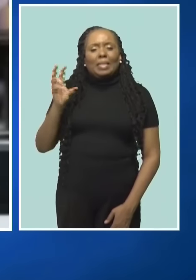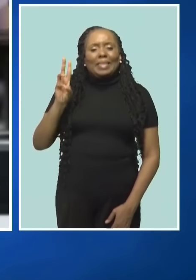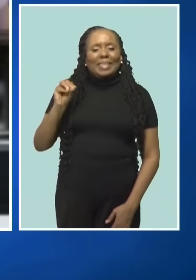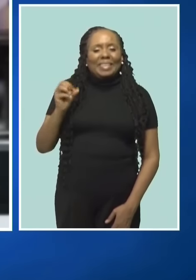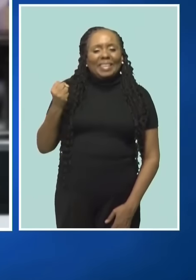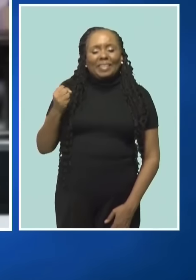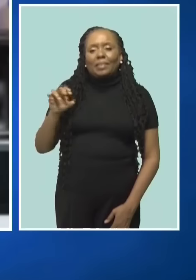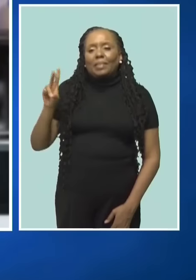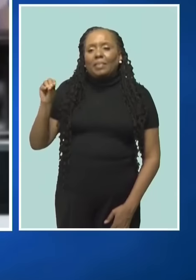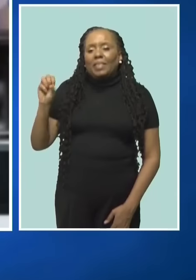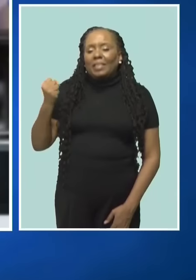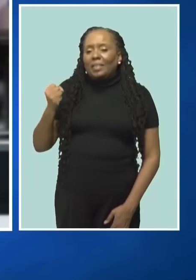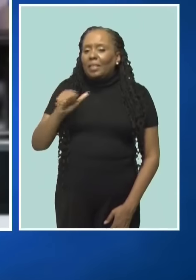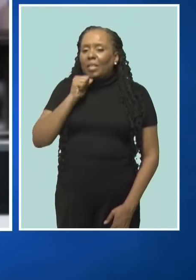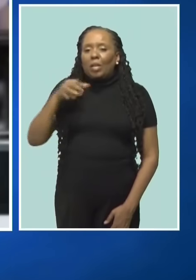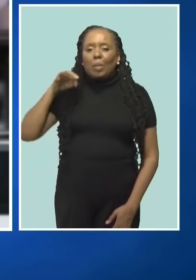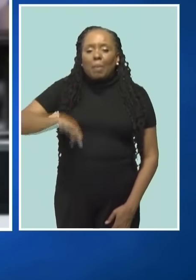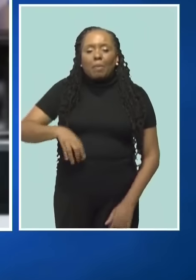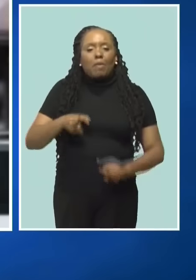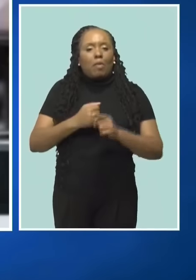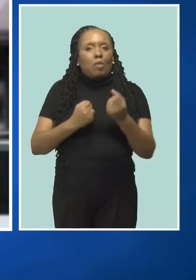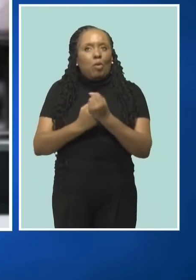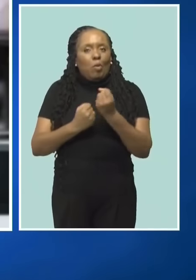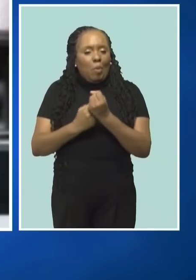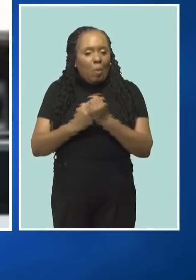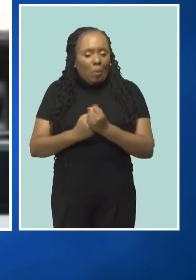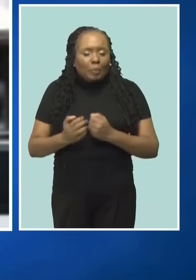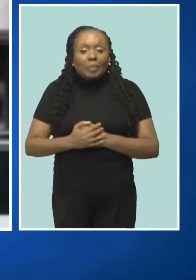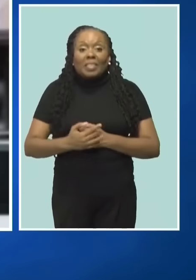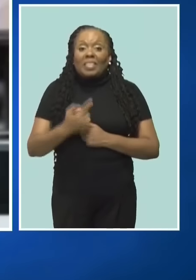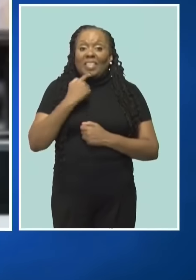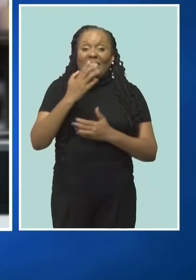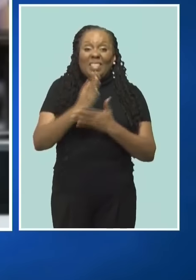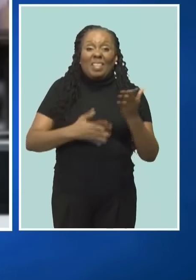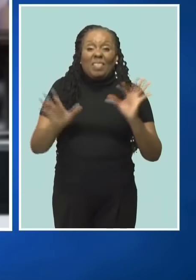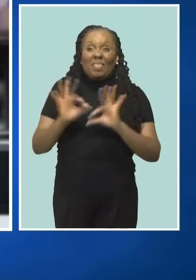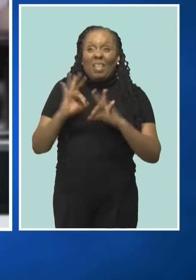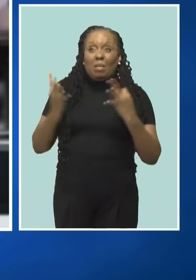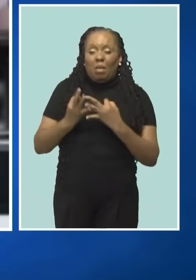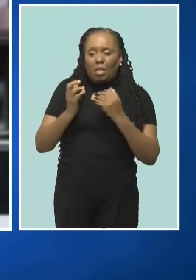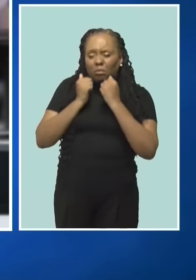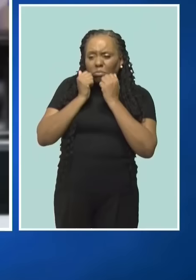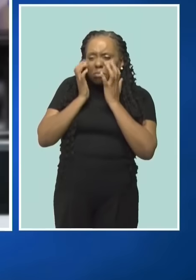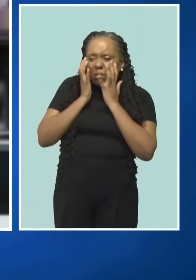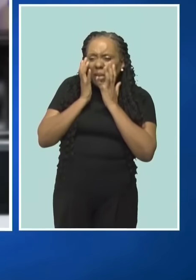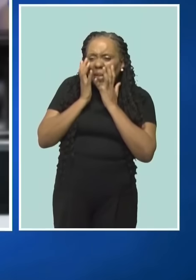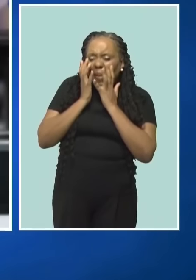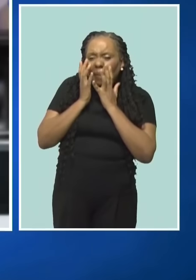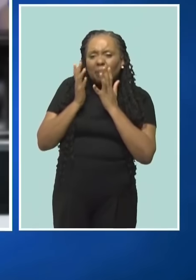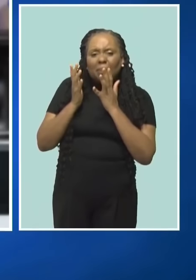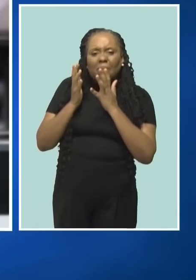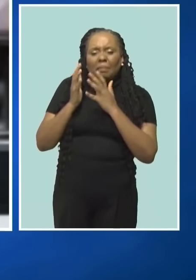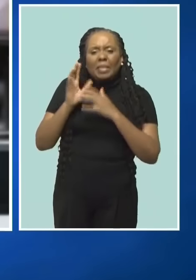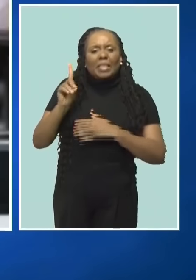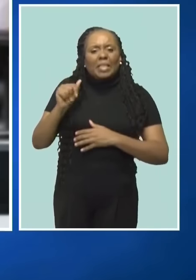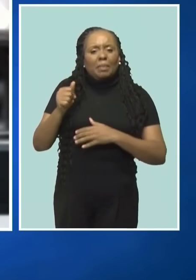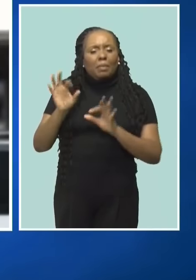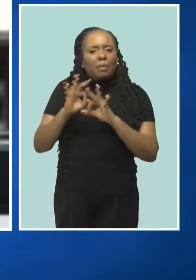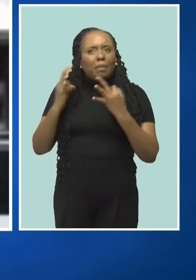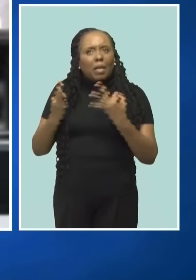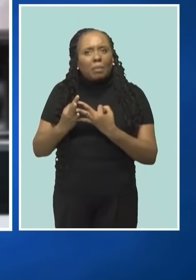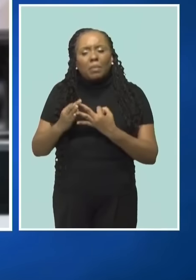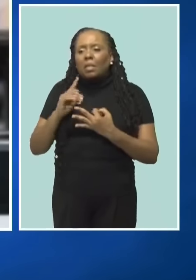not benefit from the level of support that currently exists. He says some families then were ashamed of disabled relatives. Mr. Sutherland